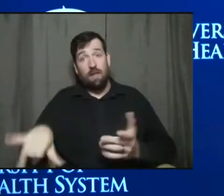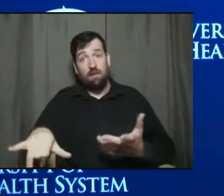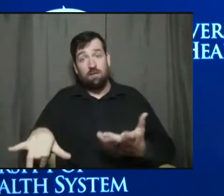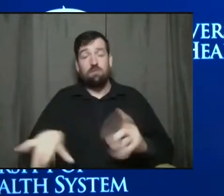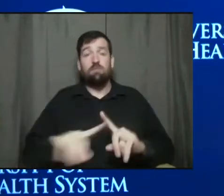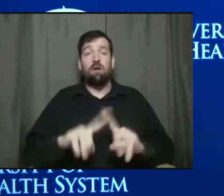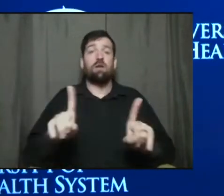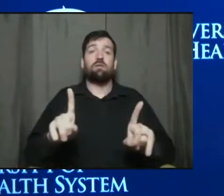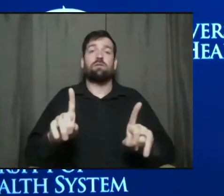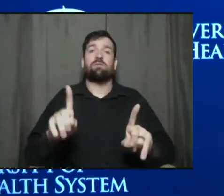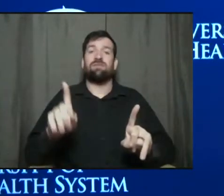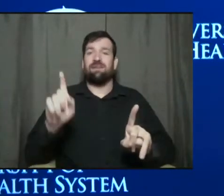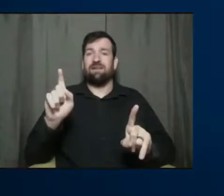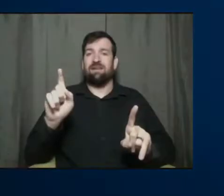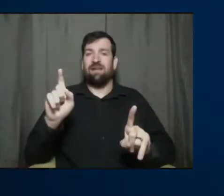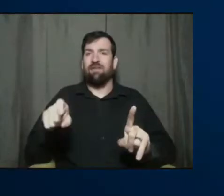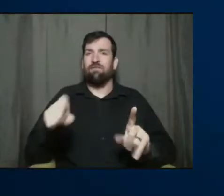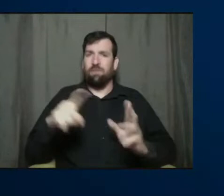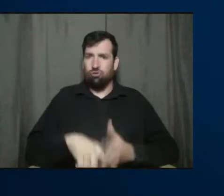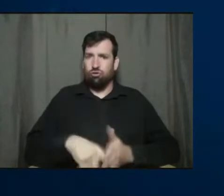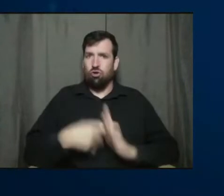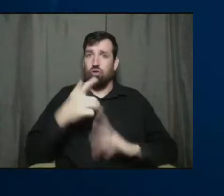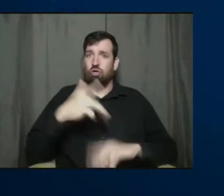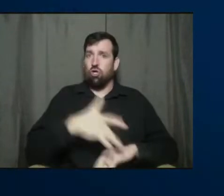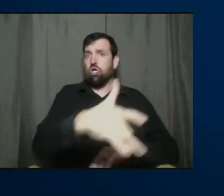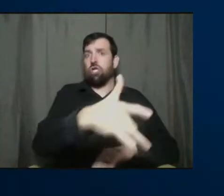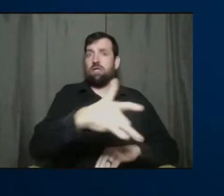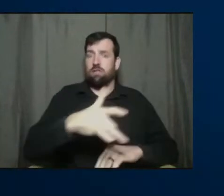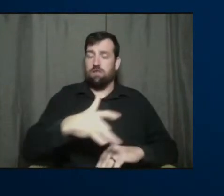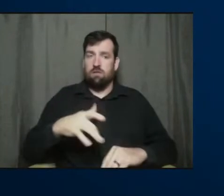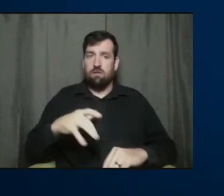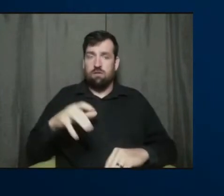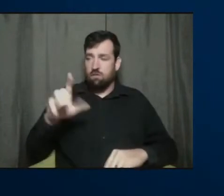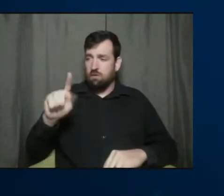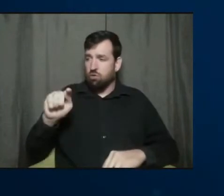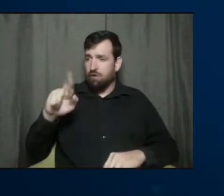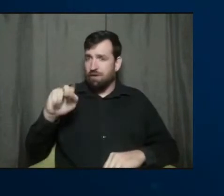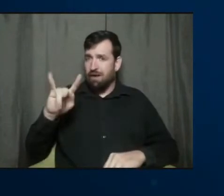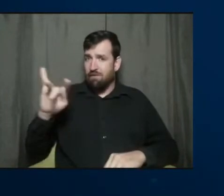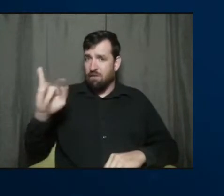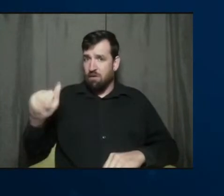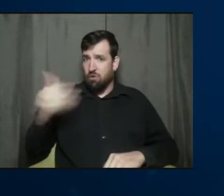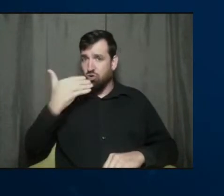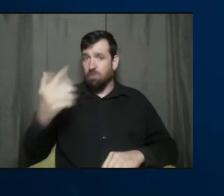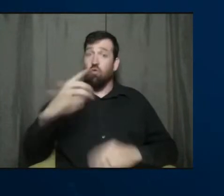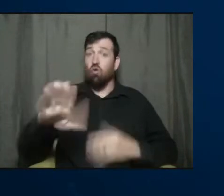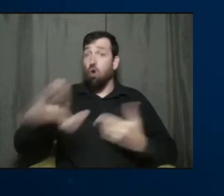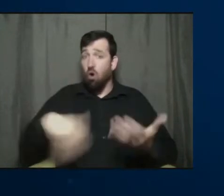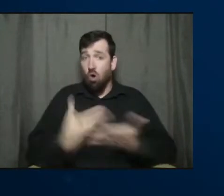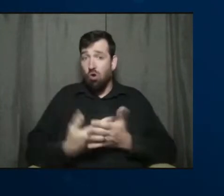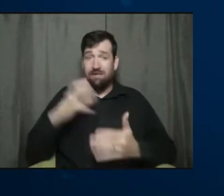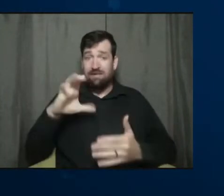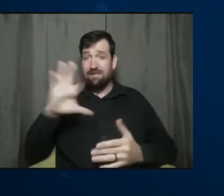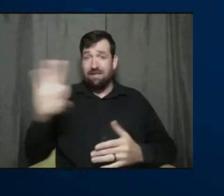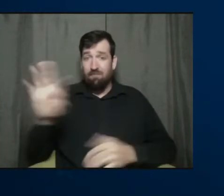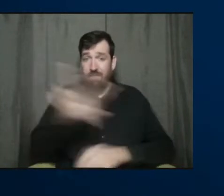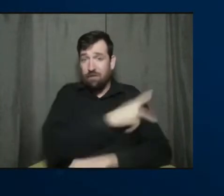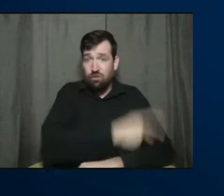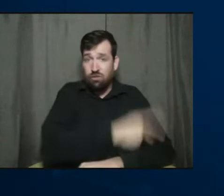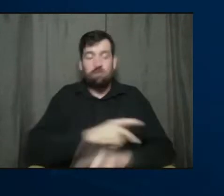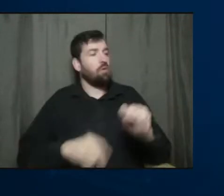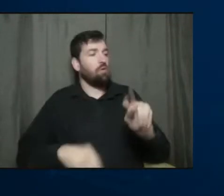to be started very early. So is Trikafta good for all CF patients? No, or it's are good there for some 90%. that it's not good